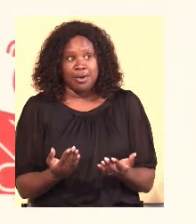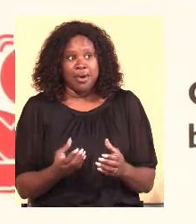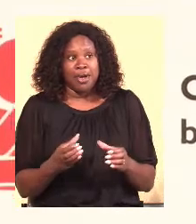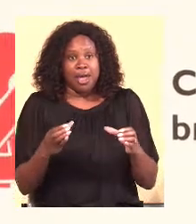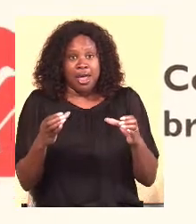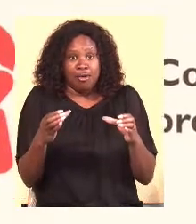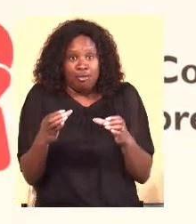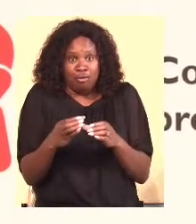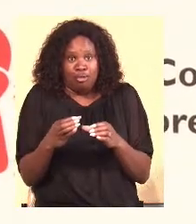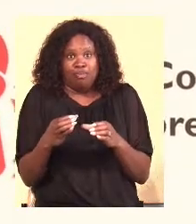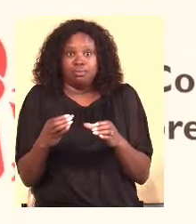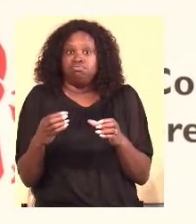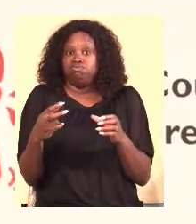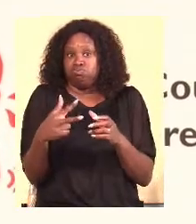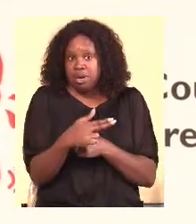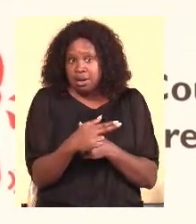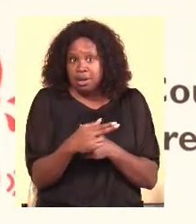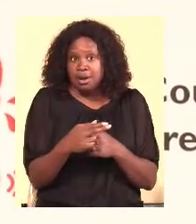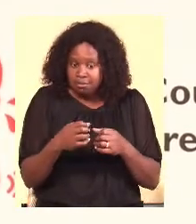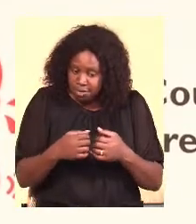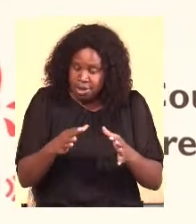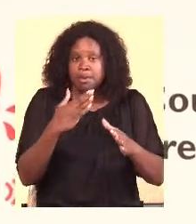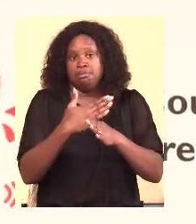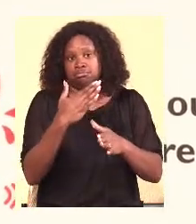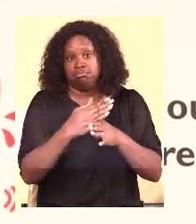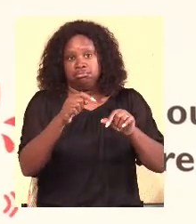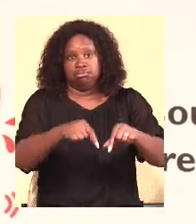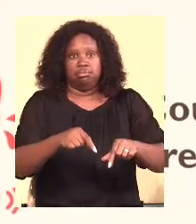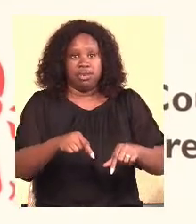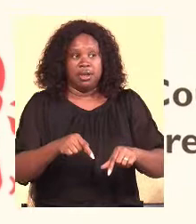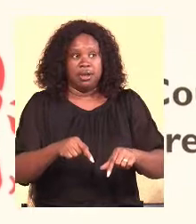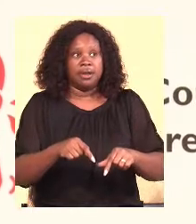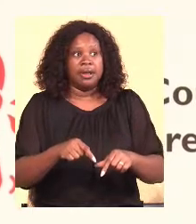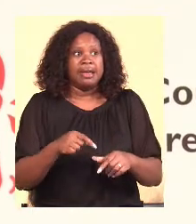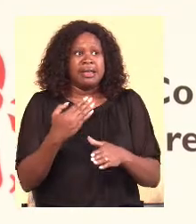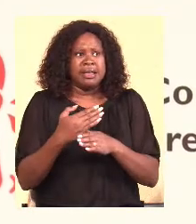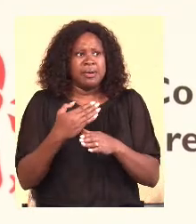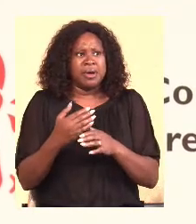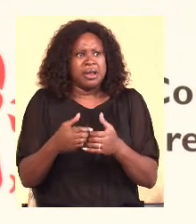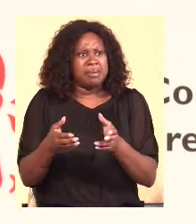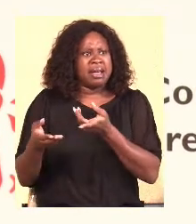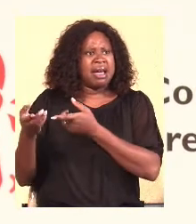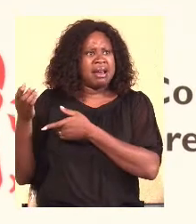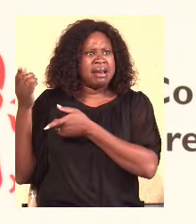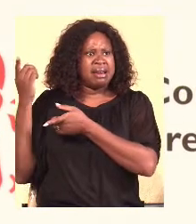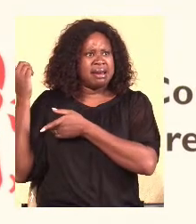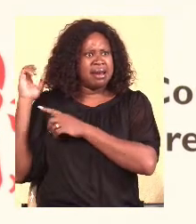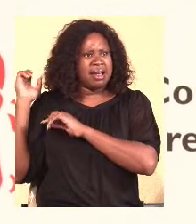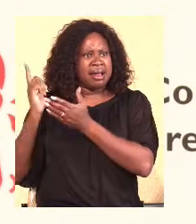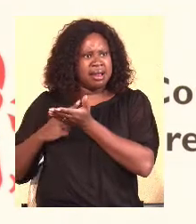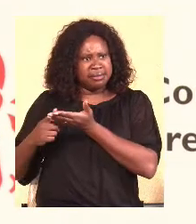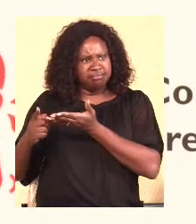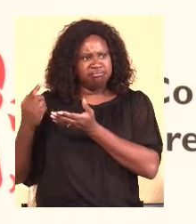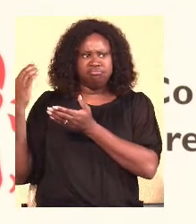group is launched today, although the work actually commenced some weeks